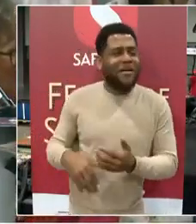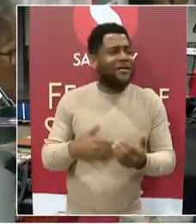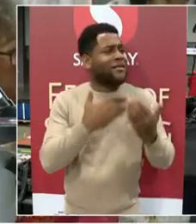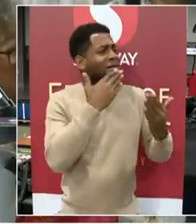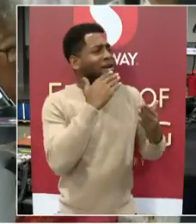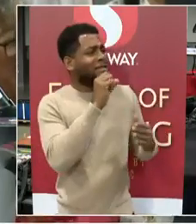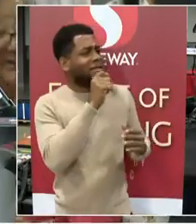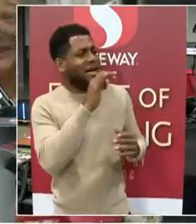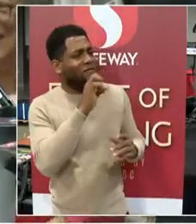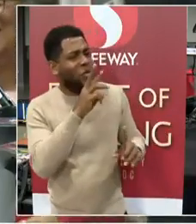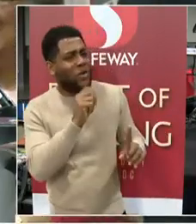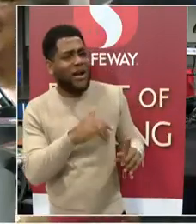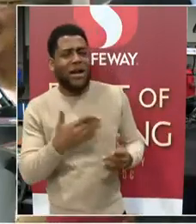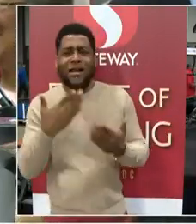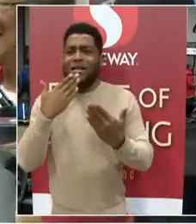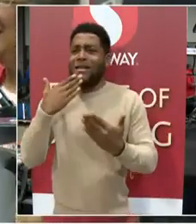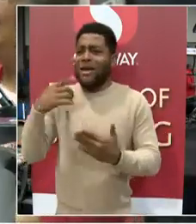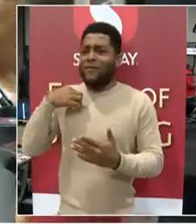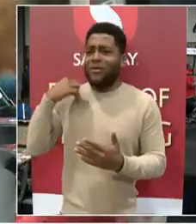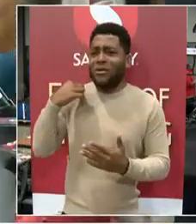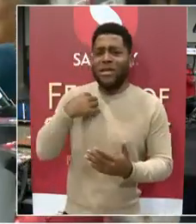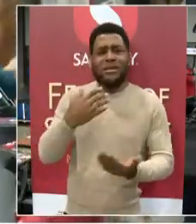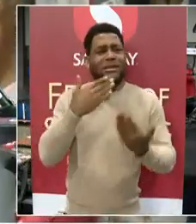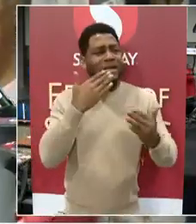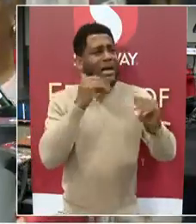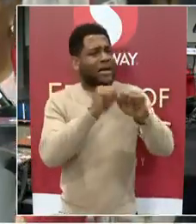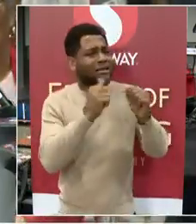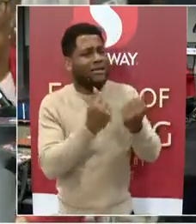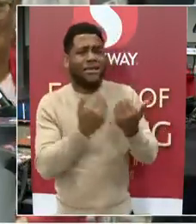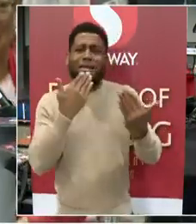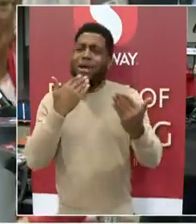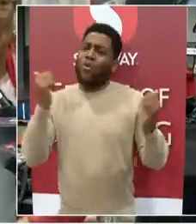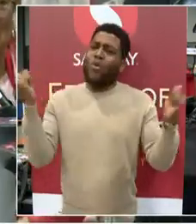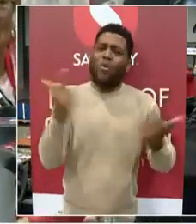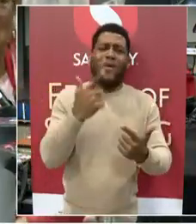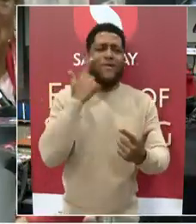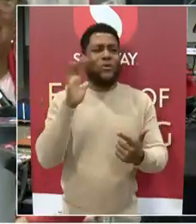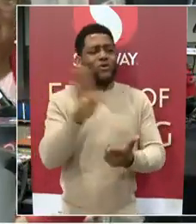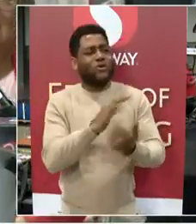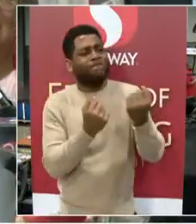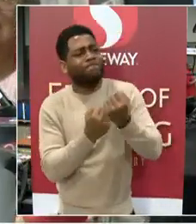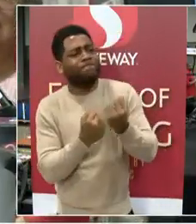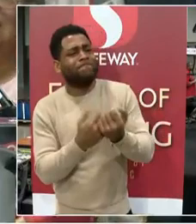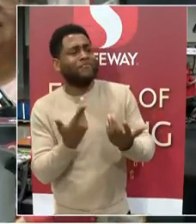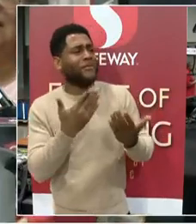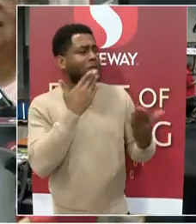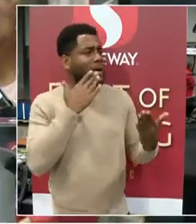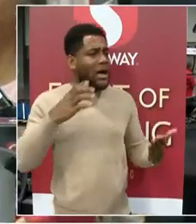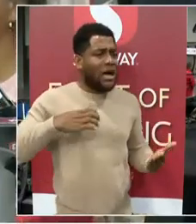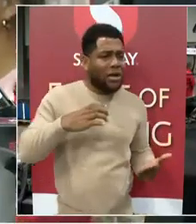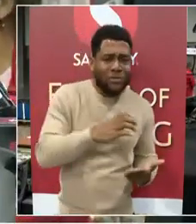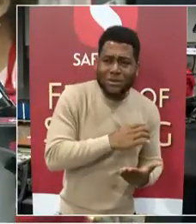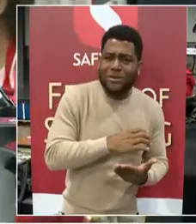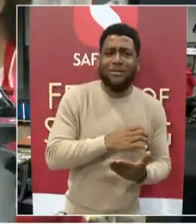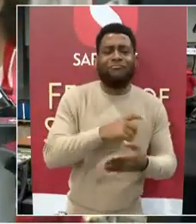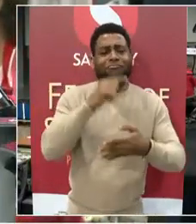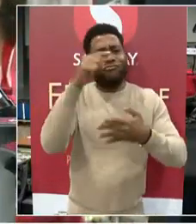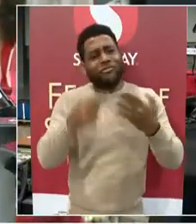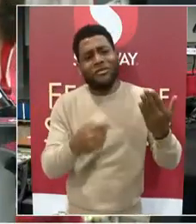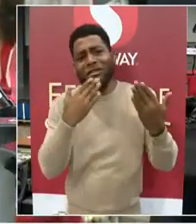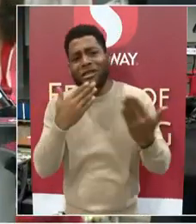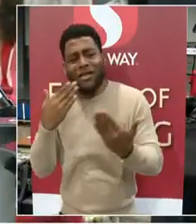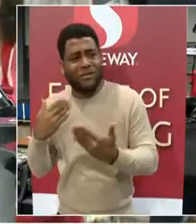volunteers, thanks to the agencies that have been supportive, thanks to the council members. And now let's take this